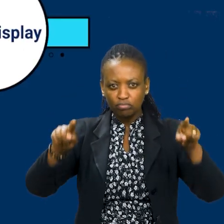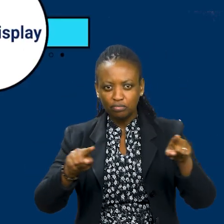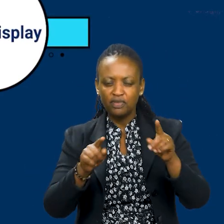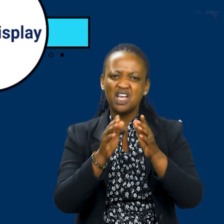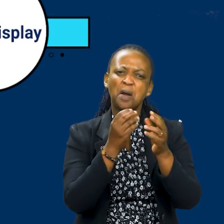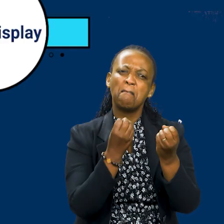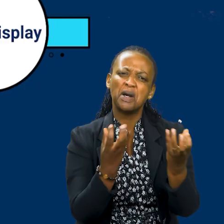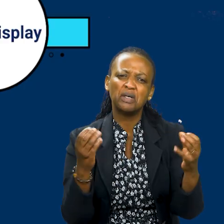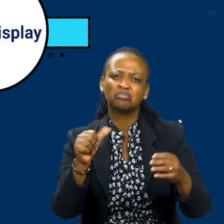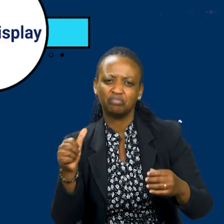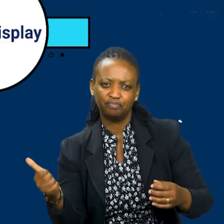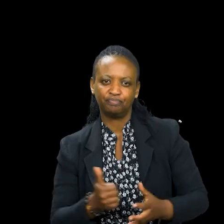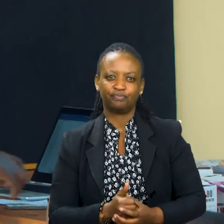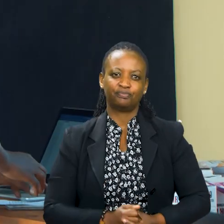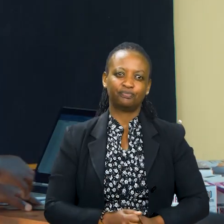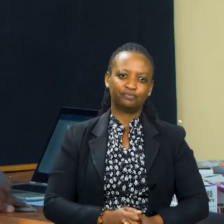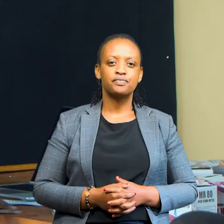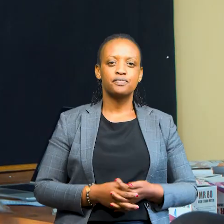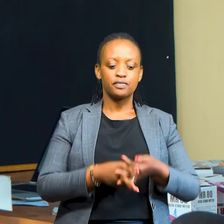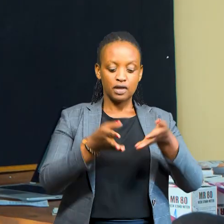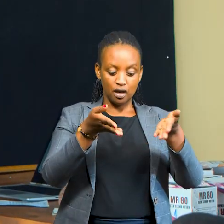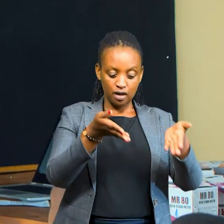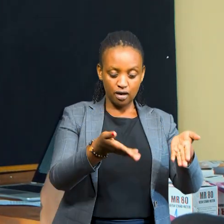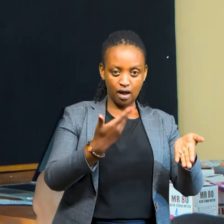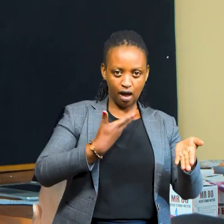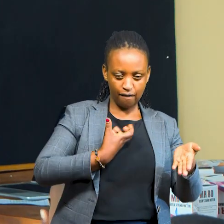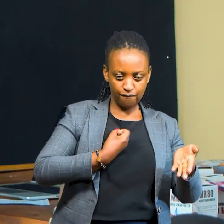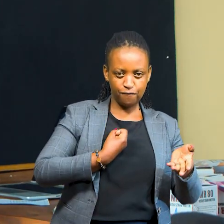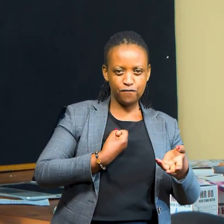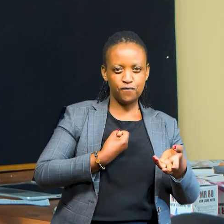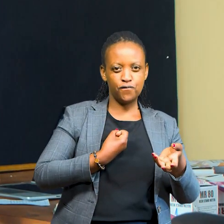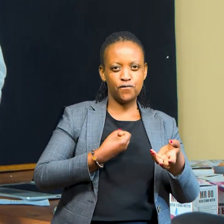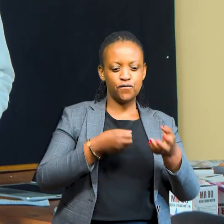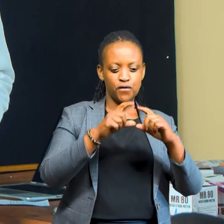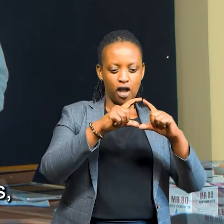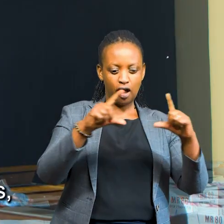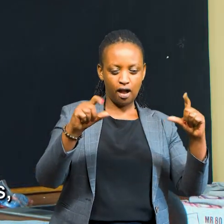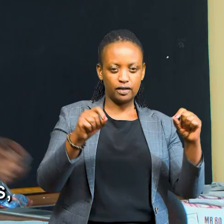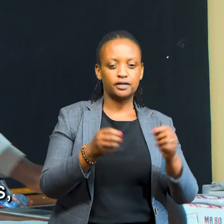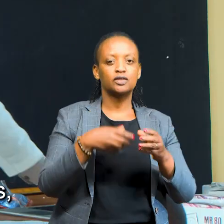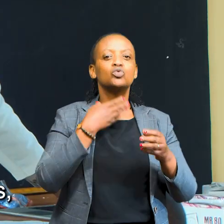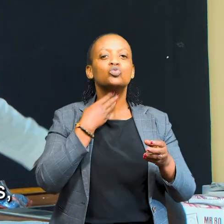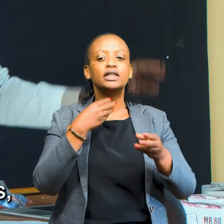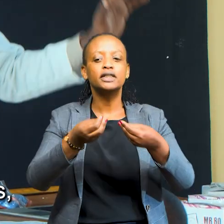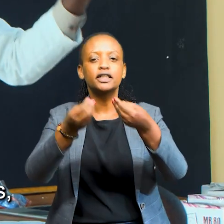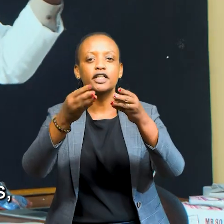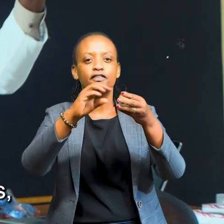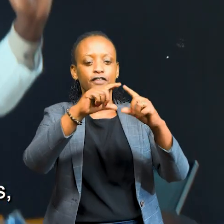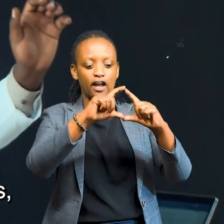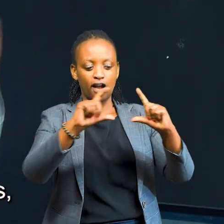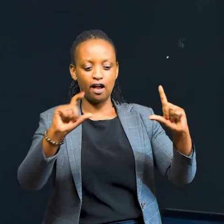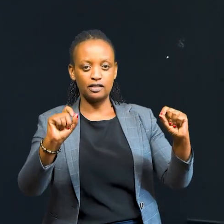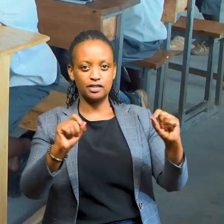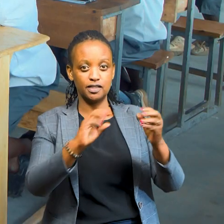chat display, and many more. Here I have number cards. I want to give you these